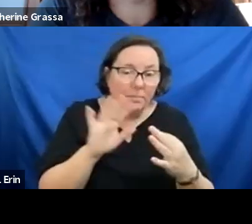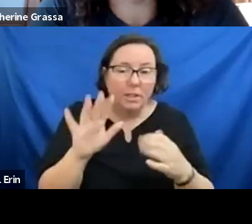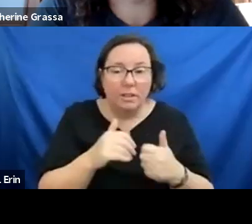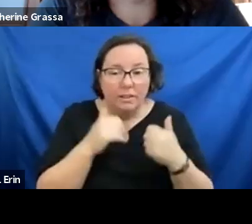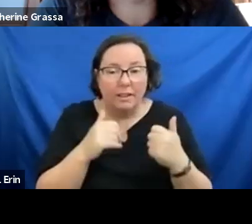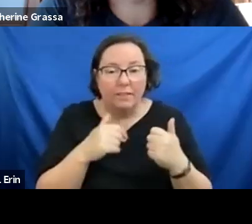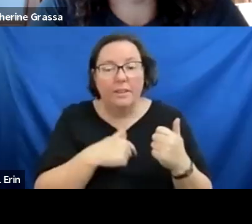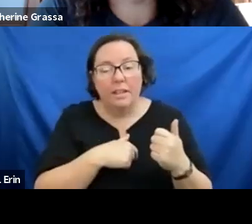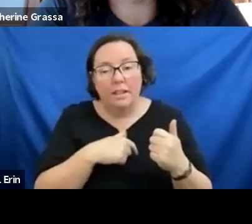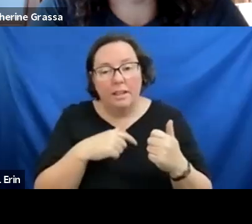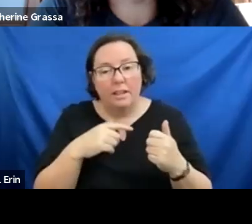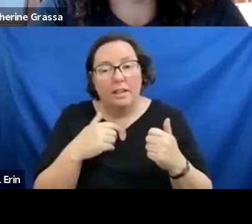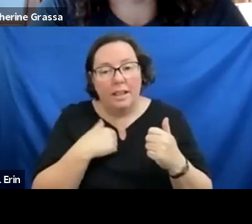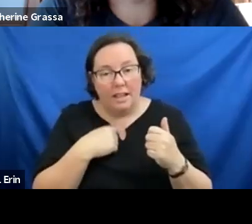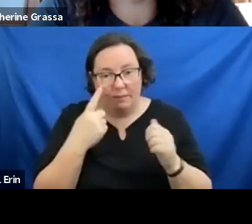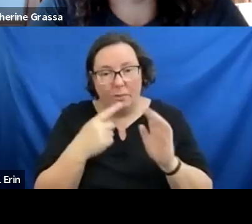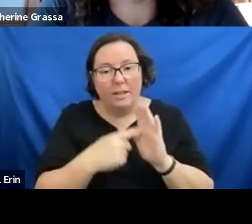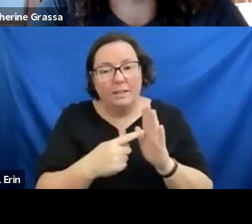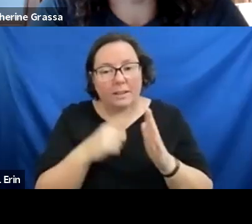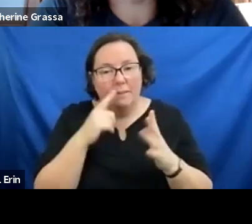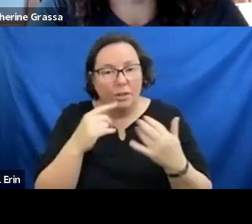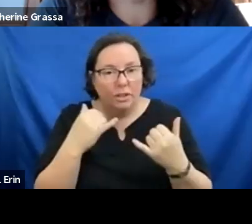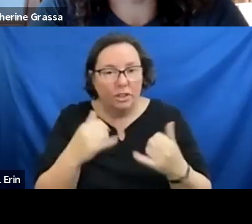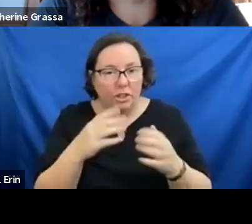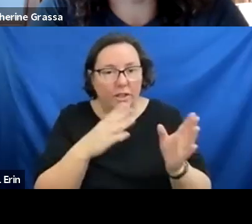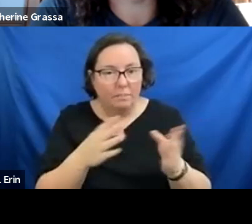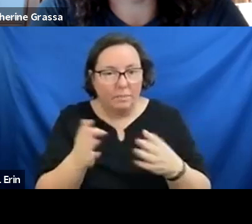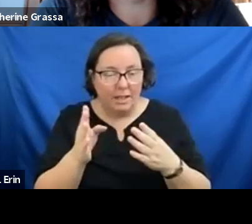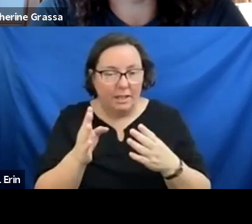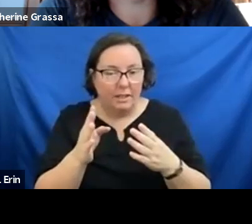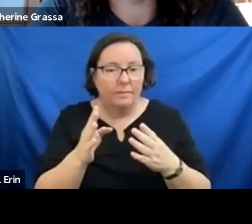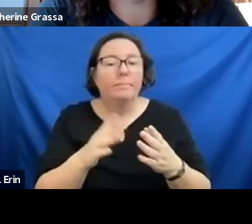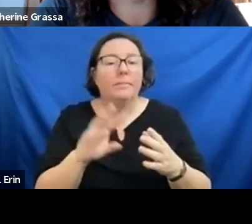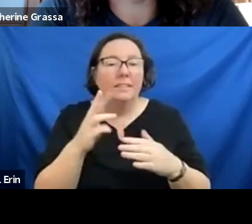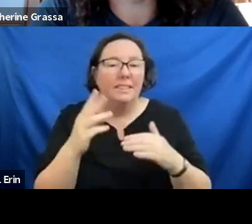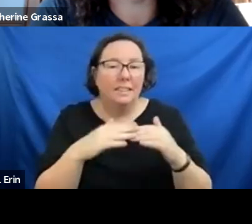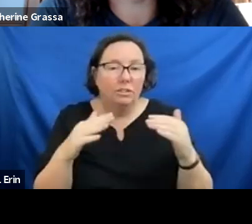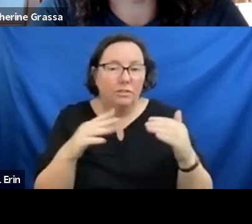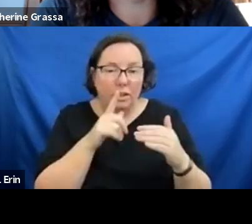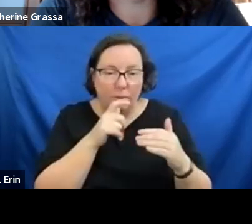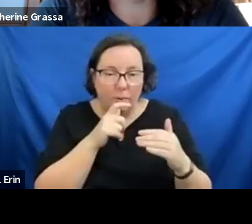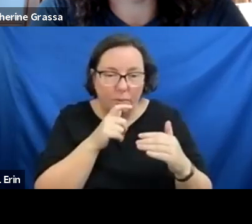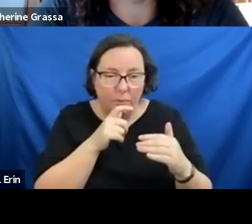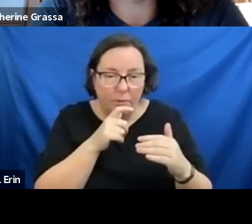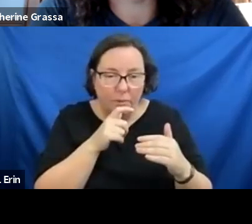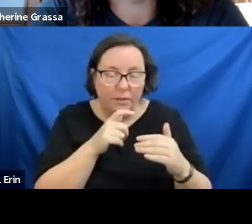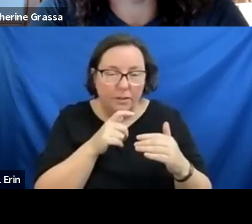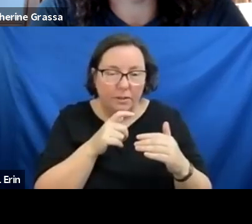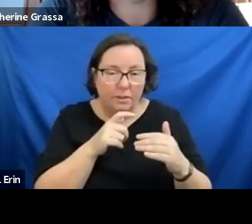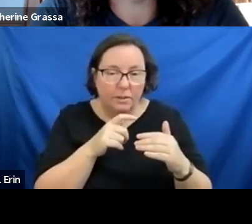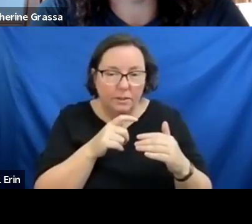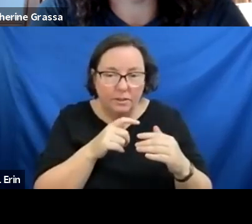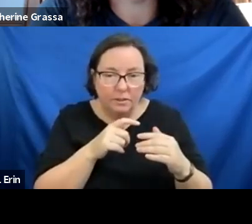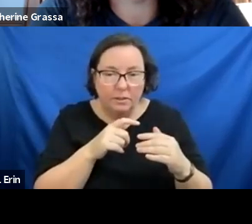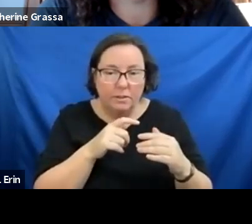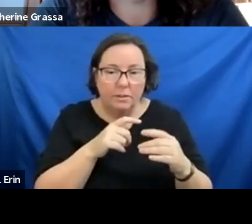give you an example for the current plan, what costs. So a 6th grader who ranked 183 citywide